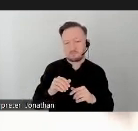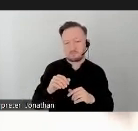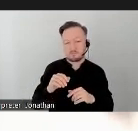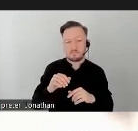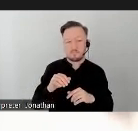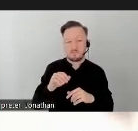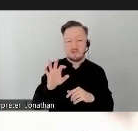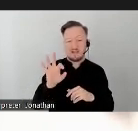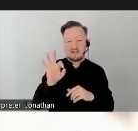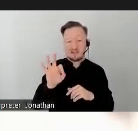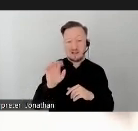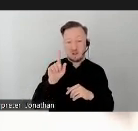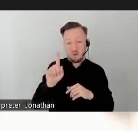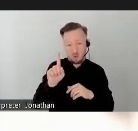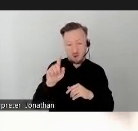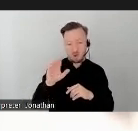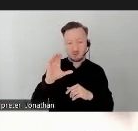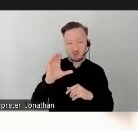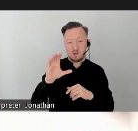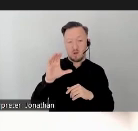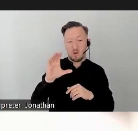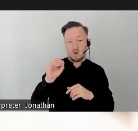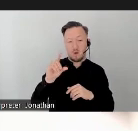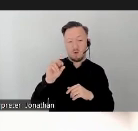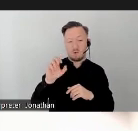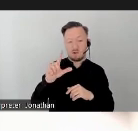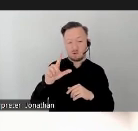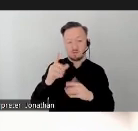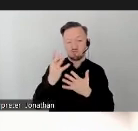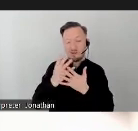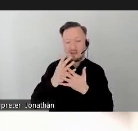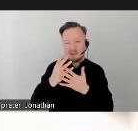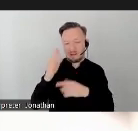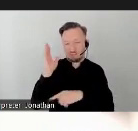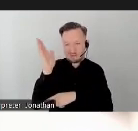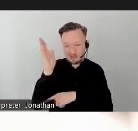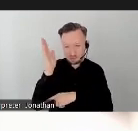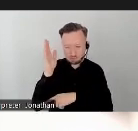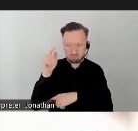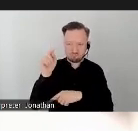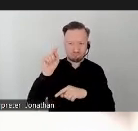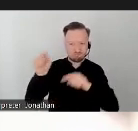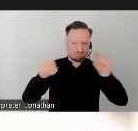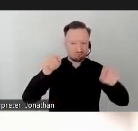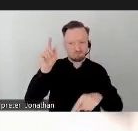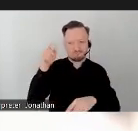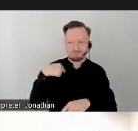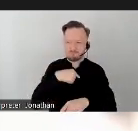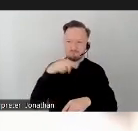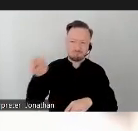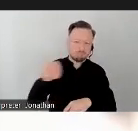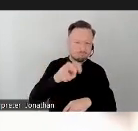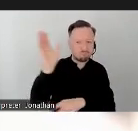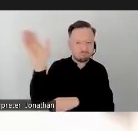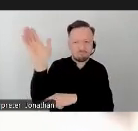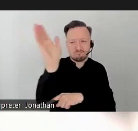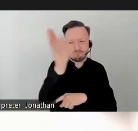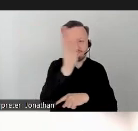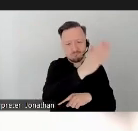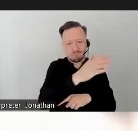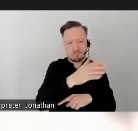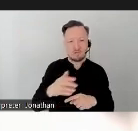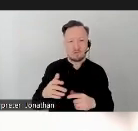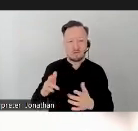91 colorectal screening presentations have been given to our community and beyond. We have touched or reached out or have